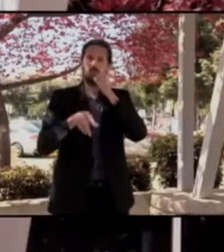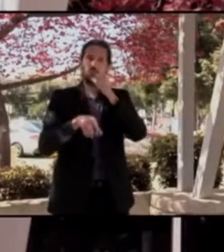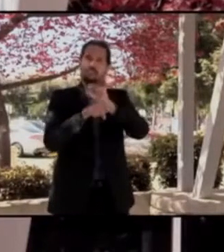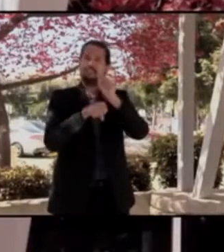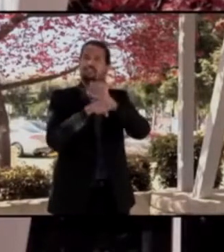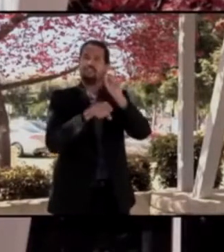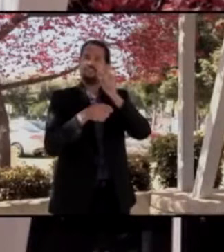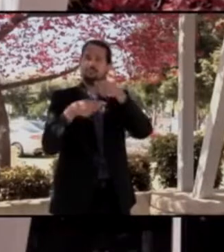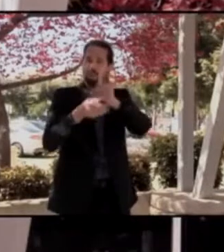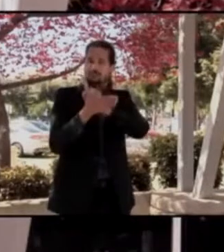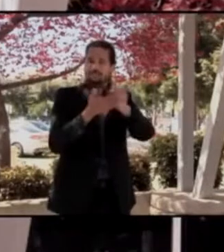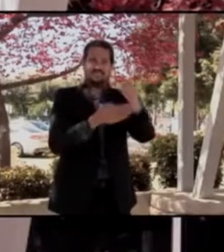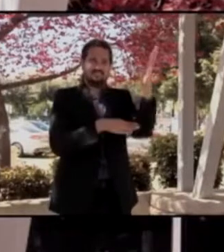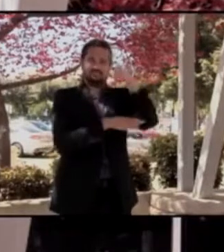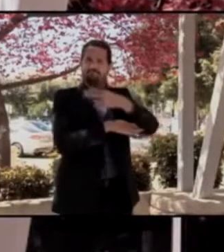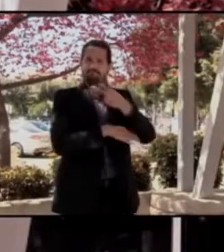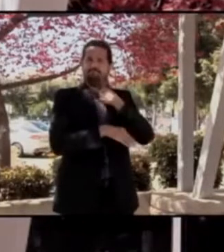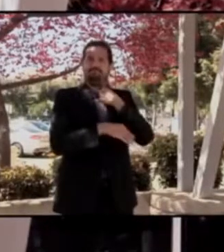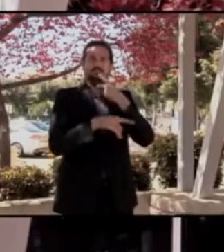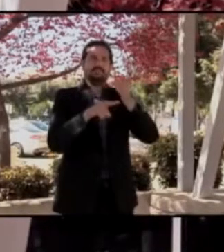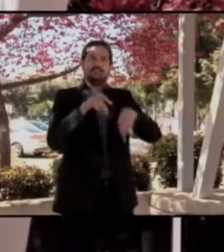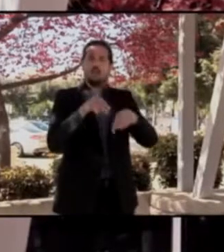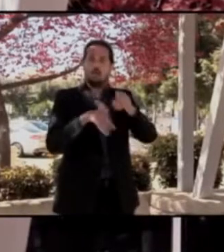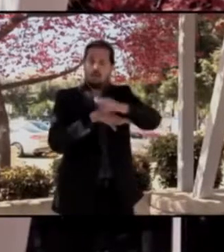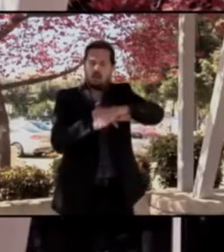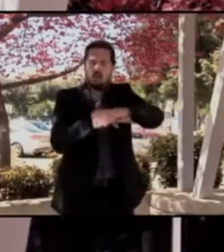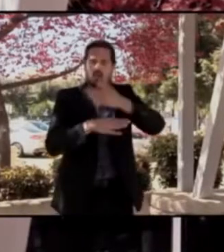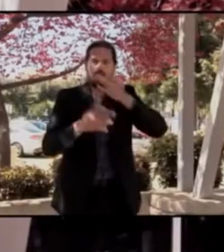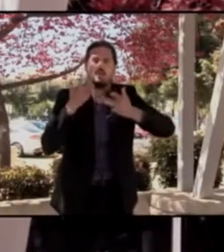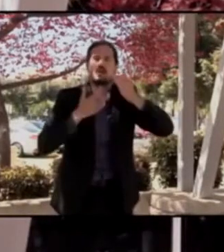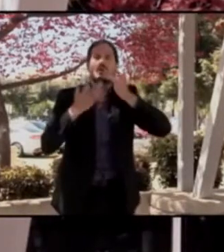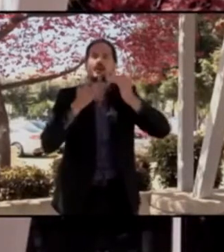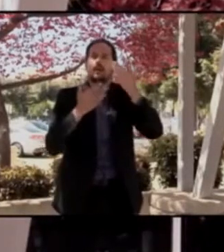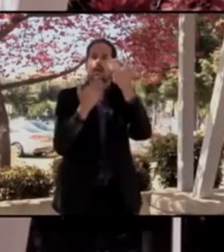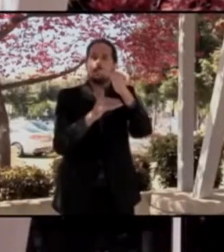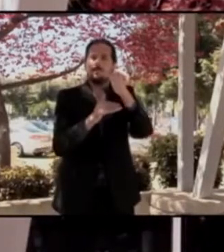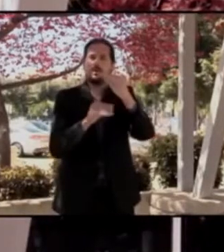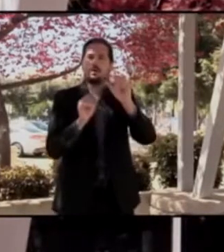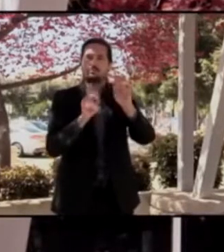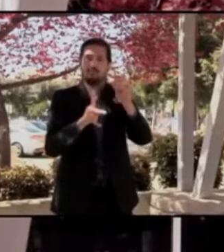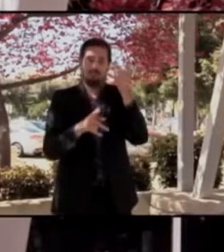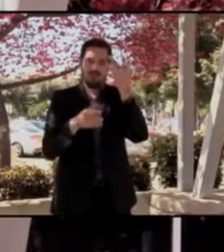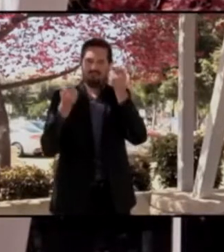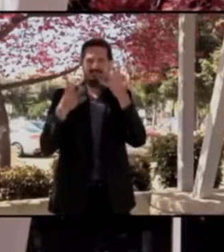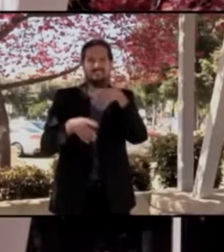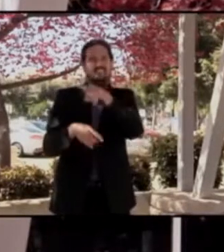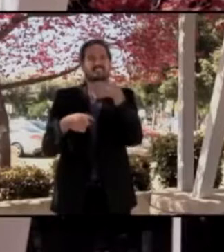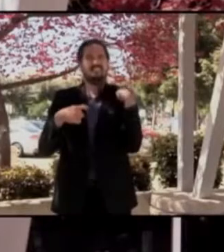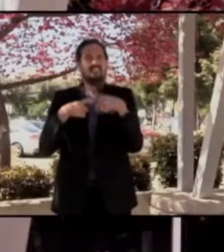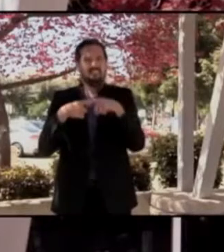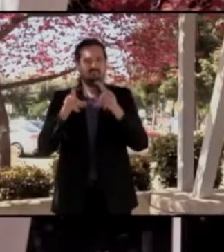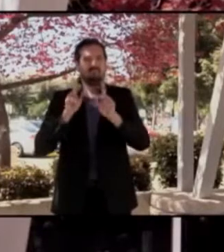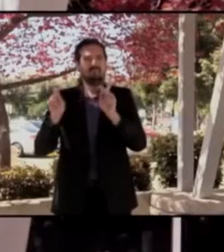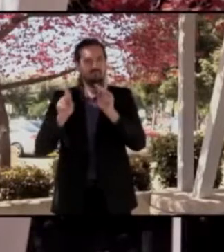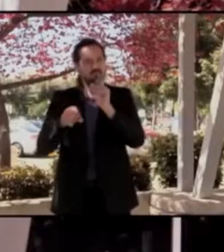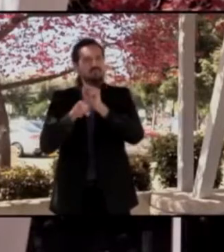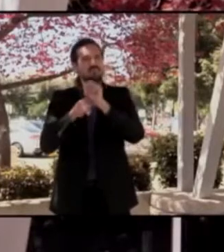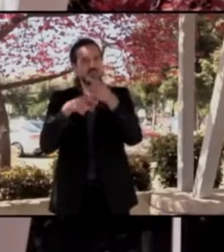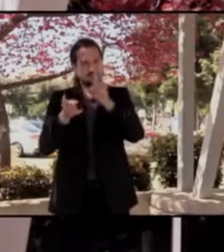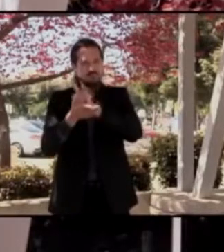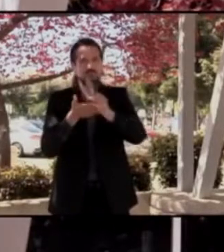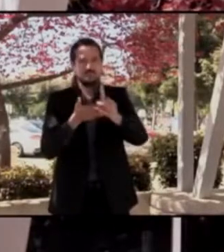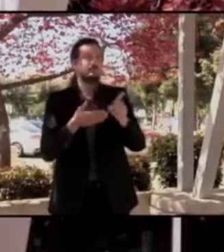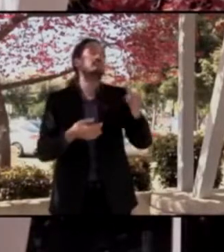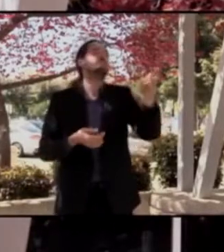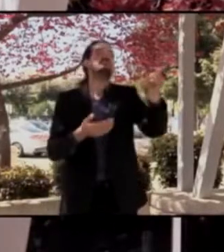not available during that time to go get the vaccine, specifically for the Hispanic community? Thank you for the question. The question is